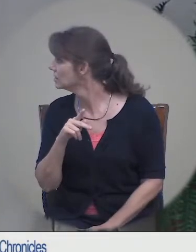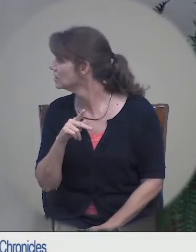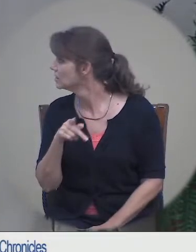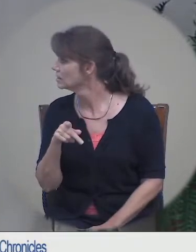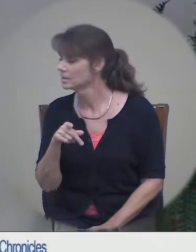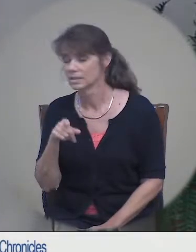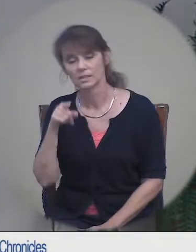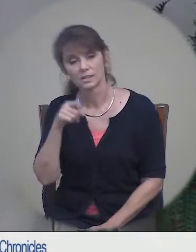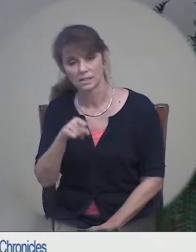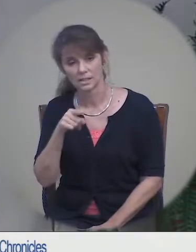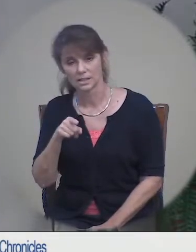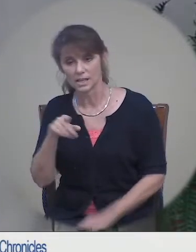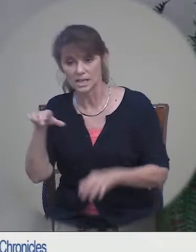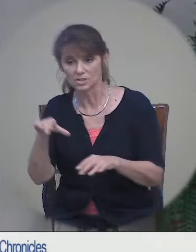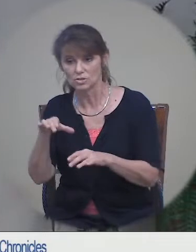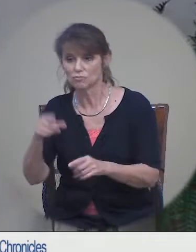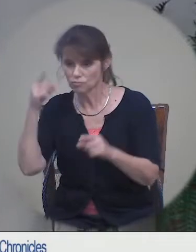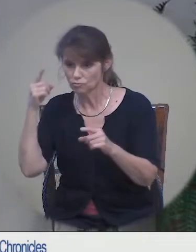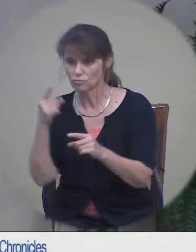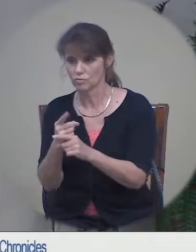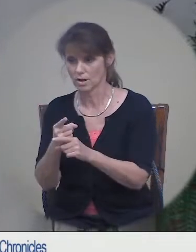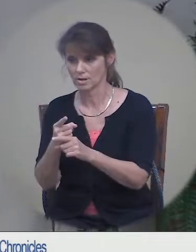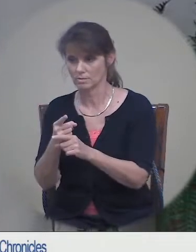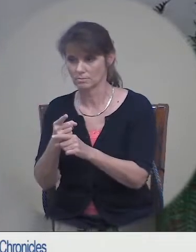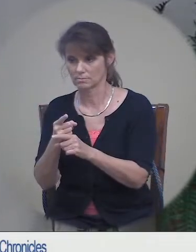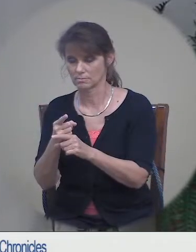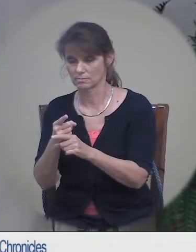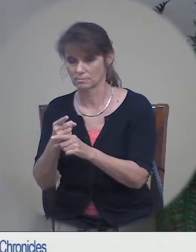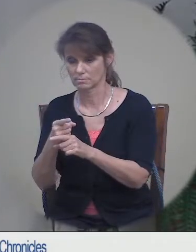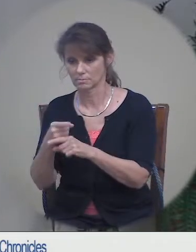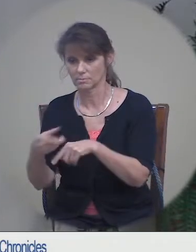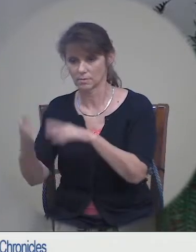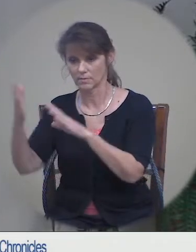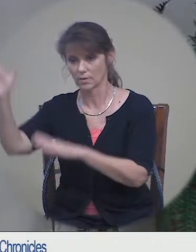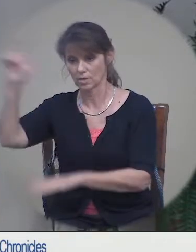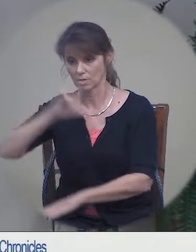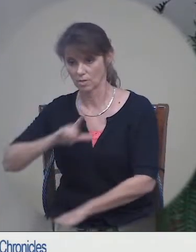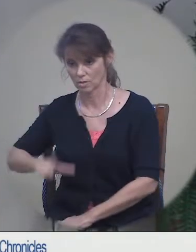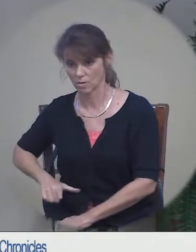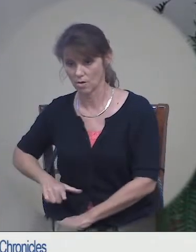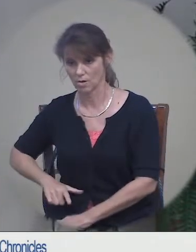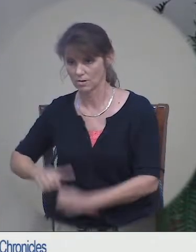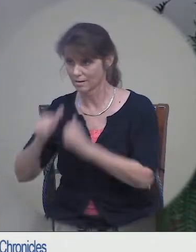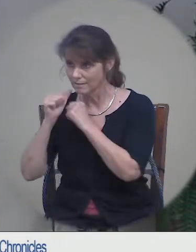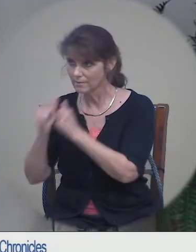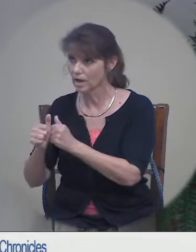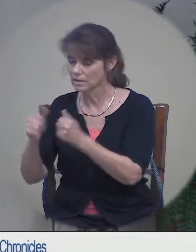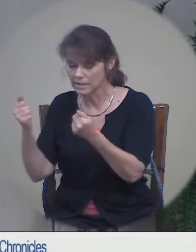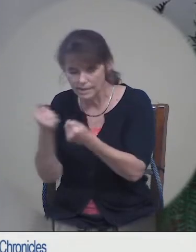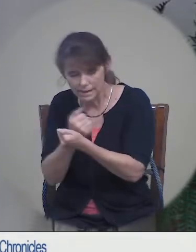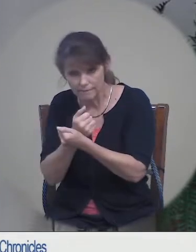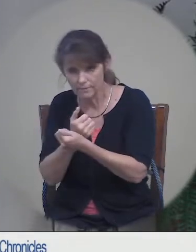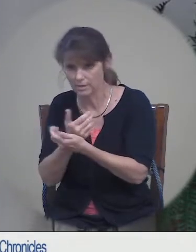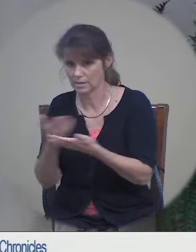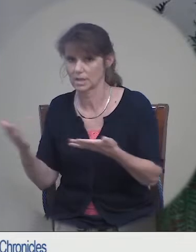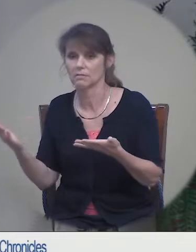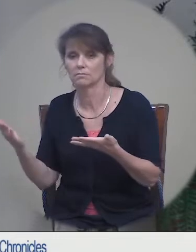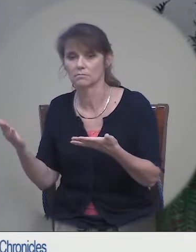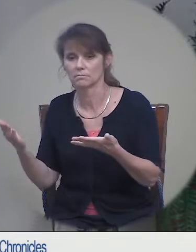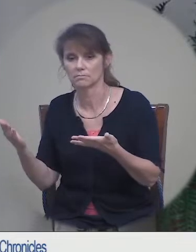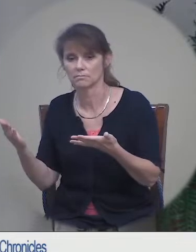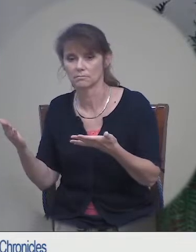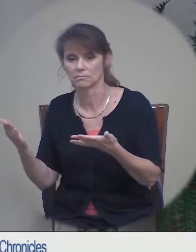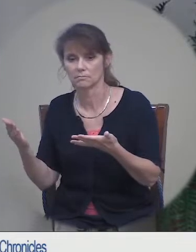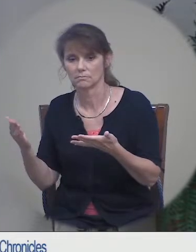said, he did what was right in the sight of the Lord in accordance with everything that his father David had